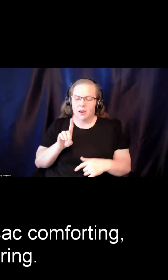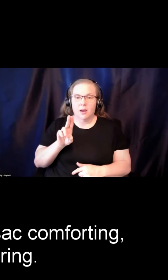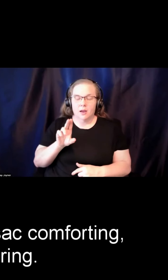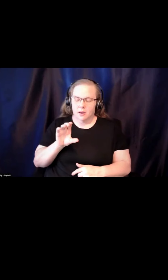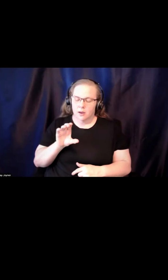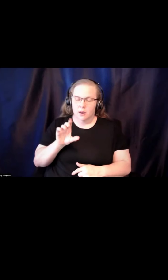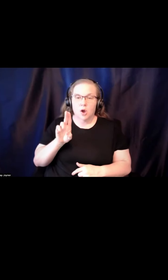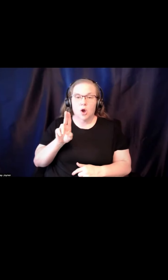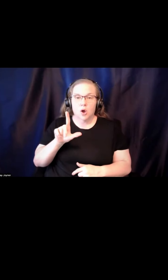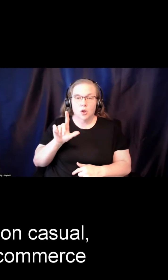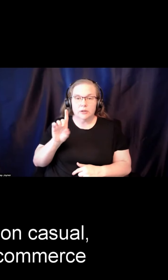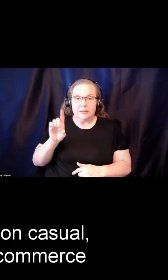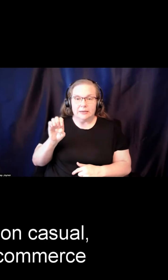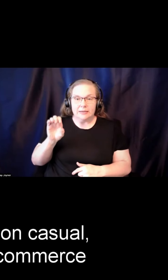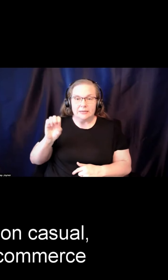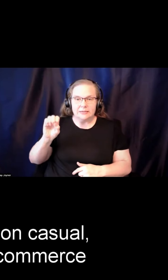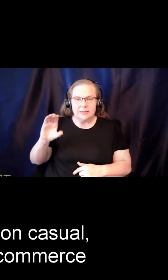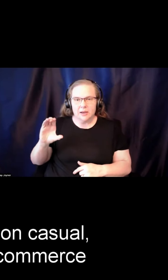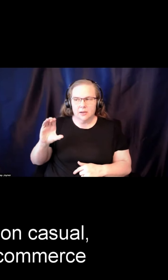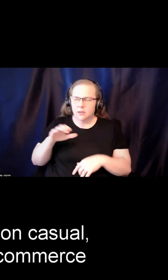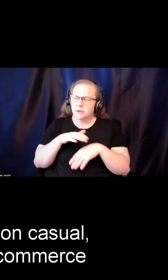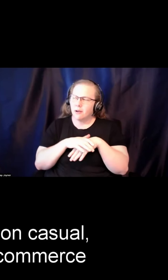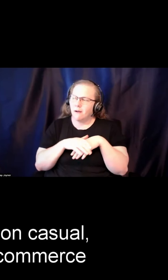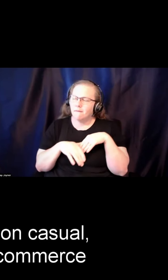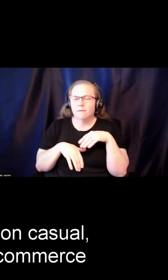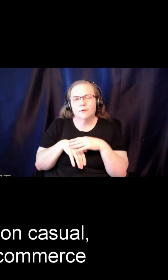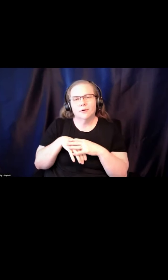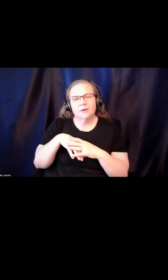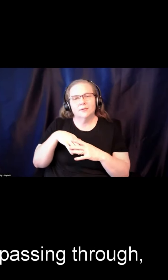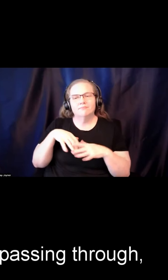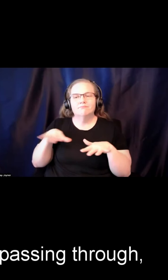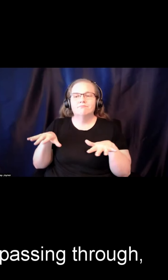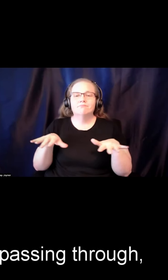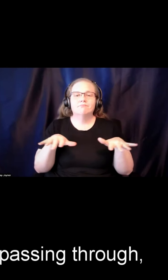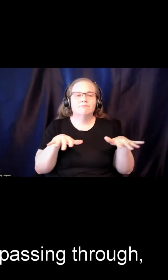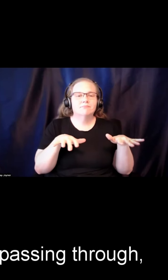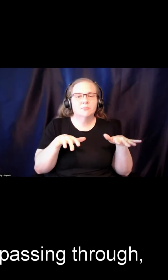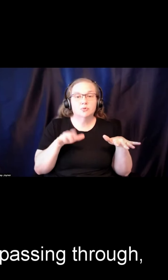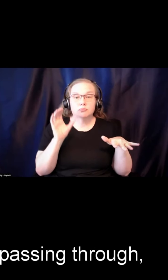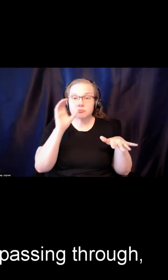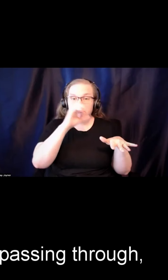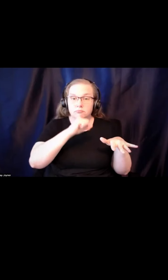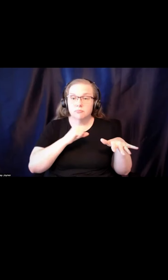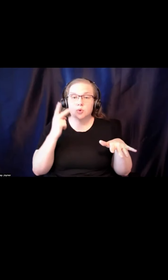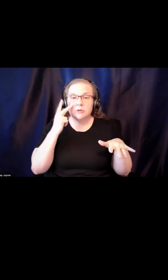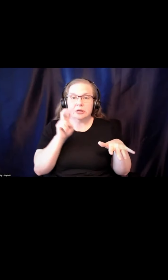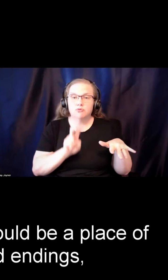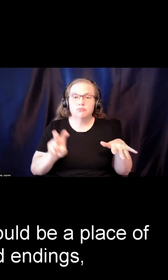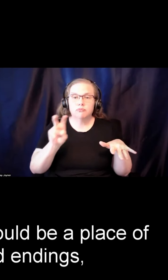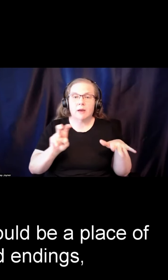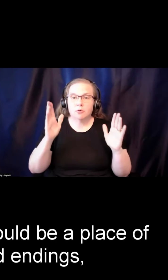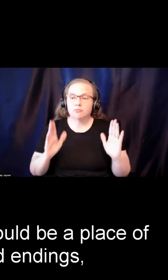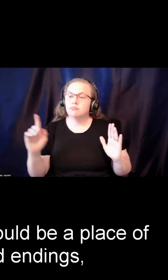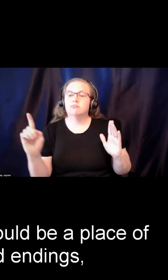not cornering. You'd miss out on casual, unpredictable commerce with travelers merely passing through,